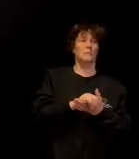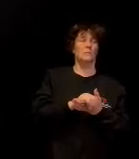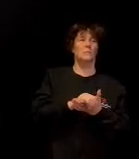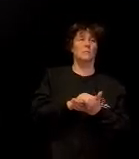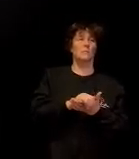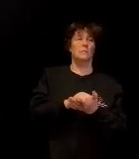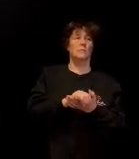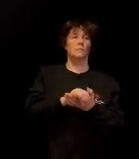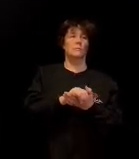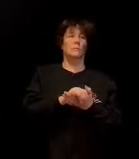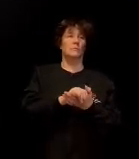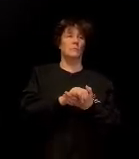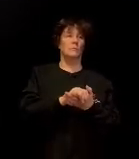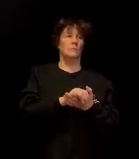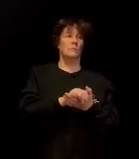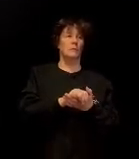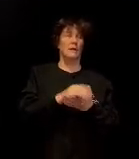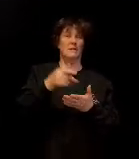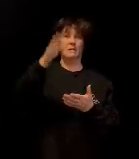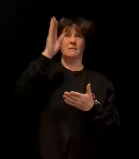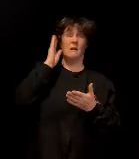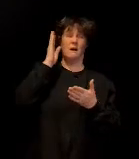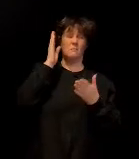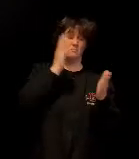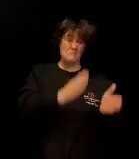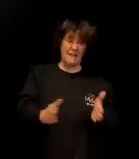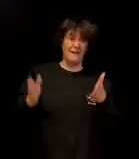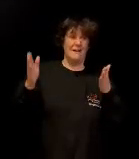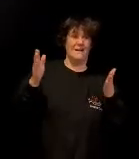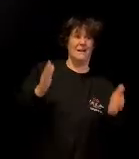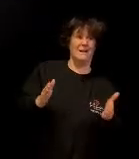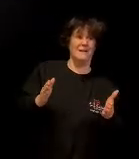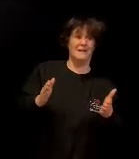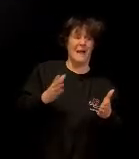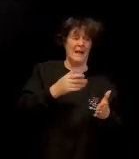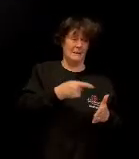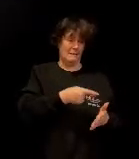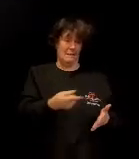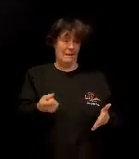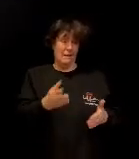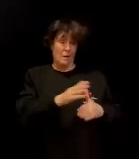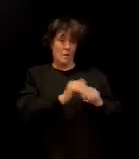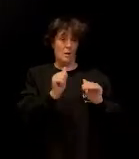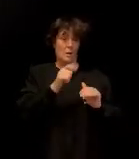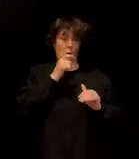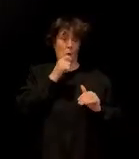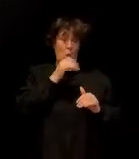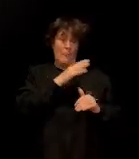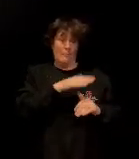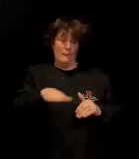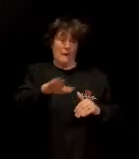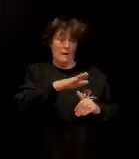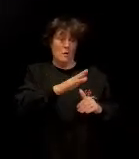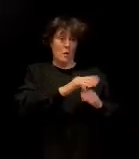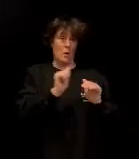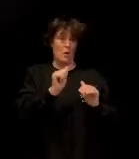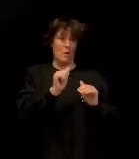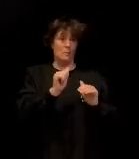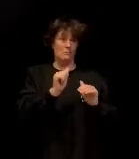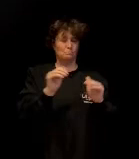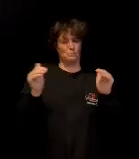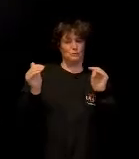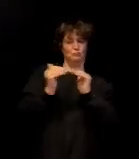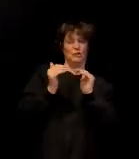here? Moreover, whom he did predestinate, them he also called, and whom he called, them he also justified, and